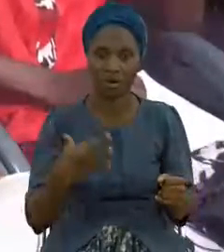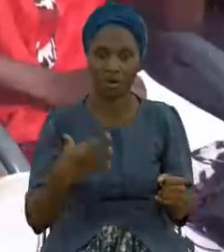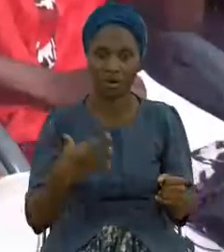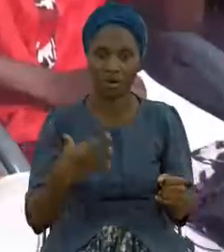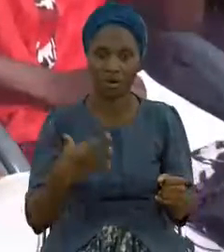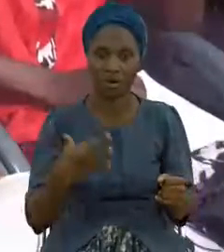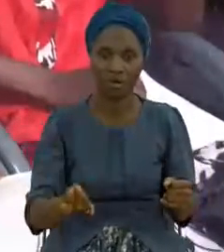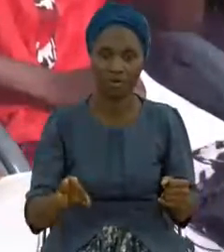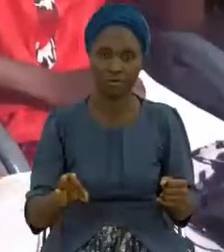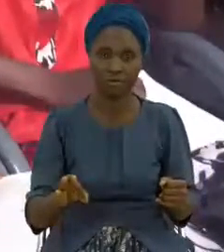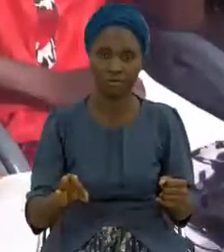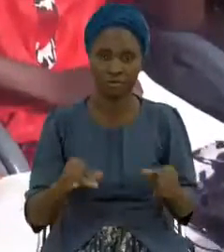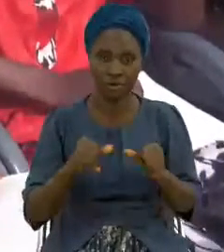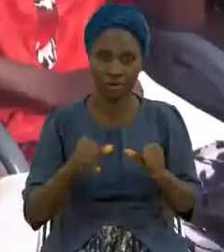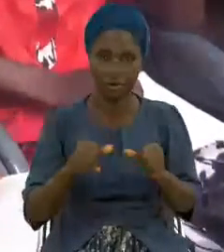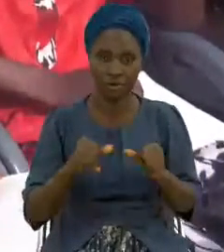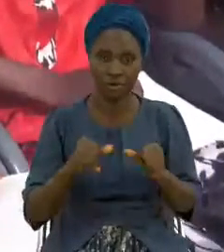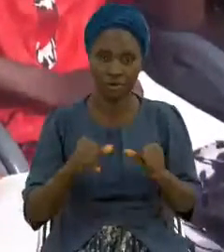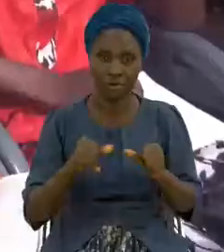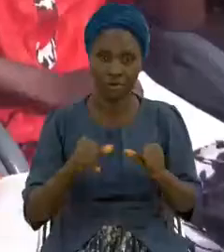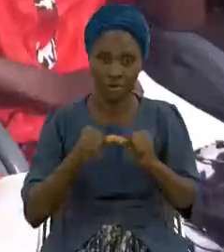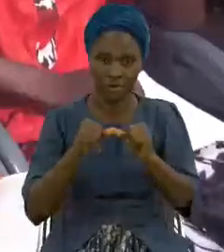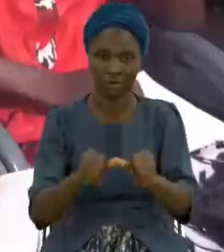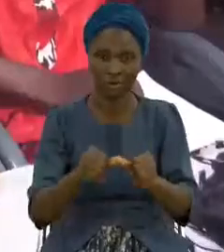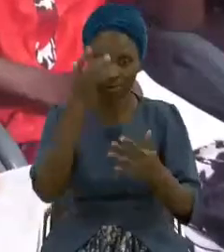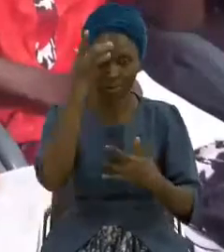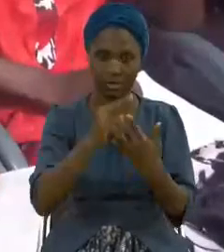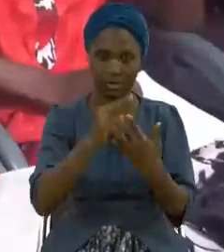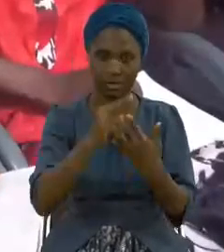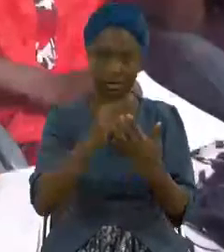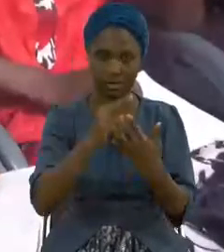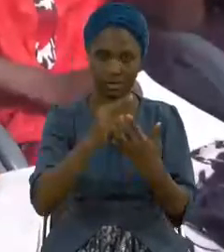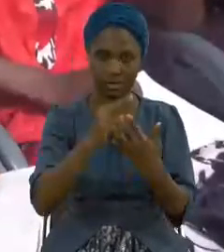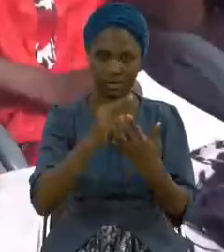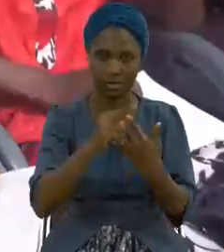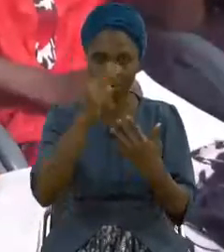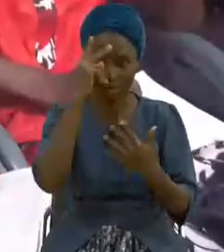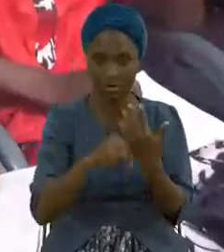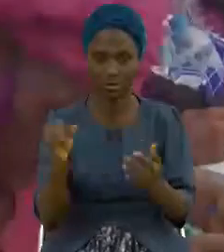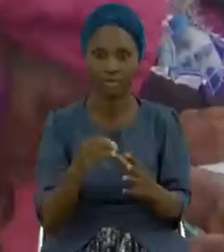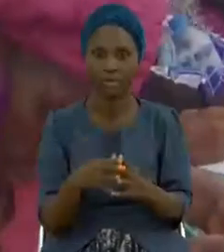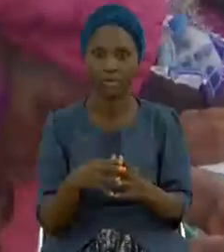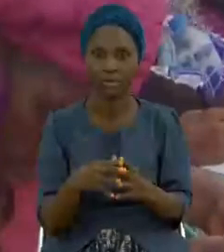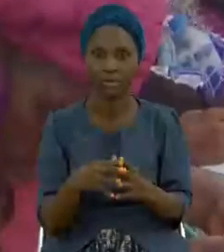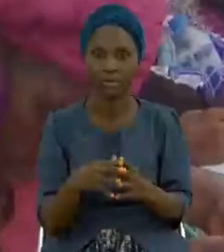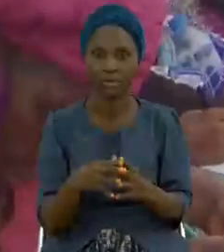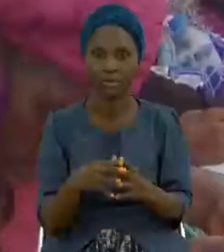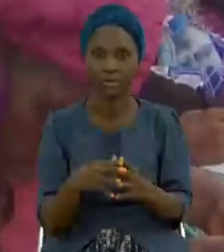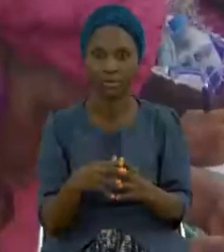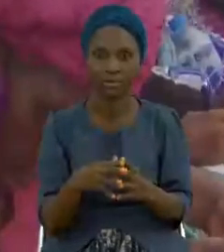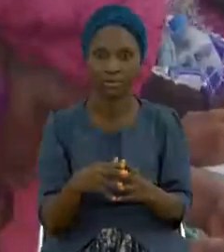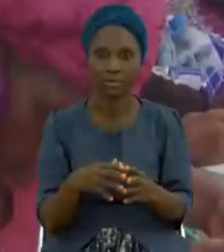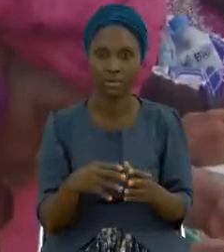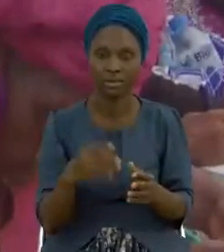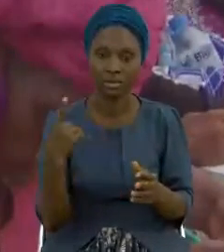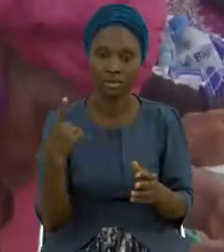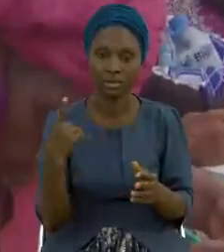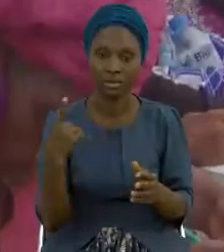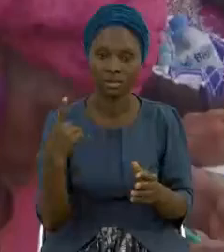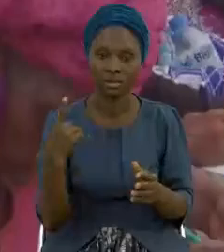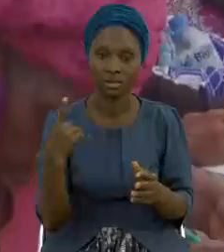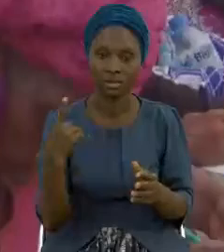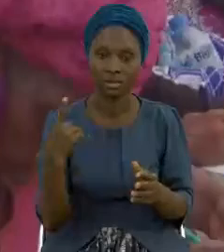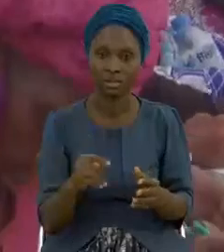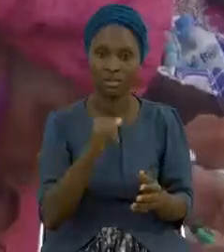sicknesses. That's number two. The unceasing miracles. The